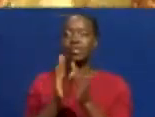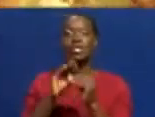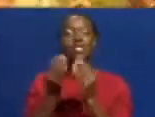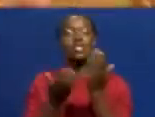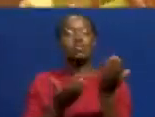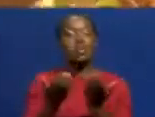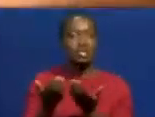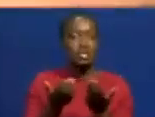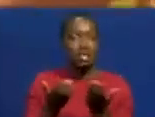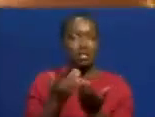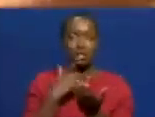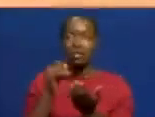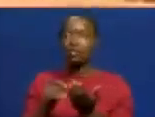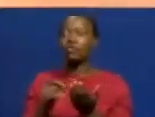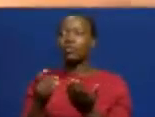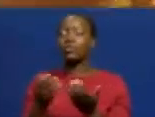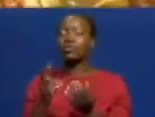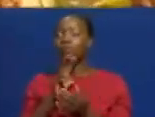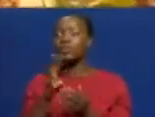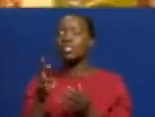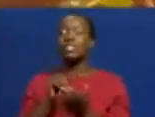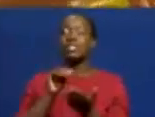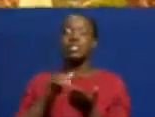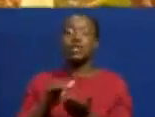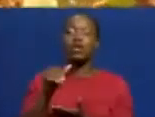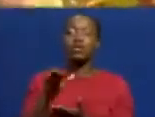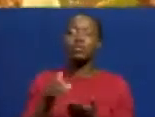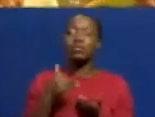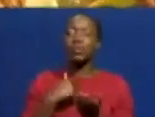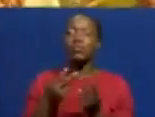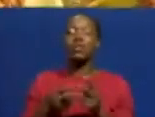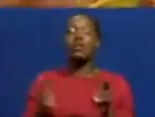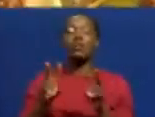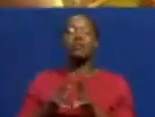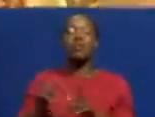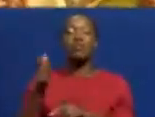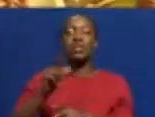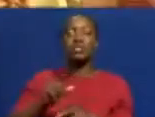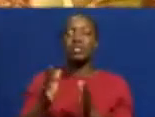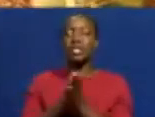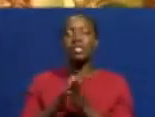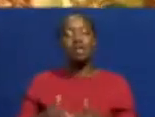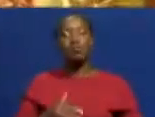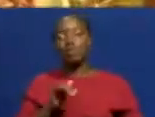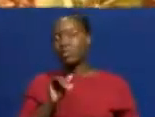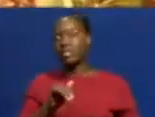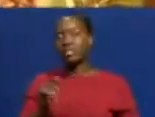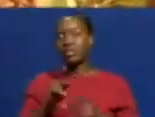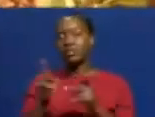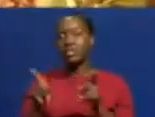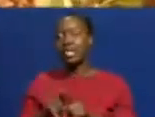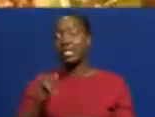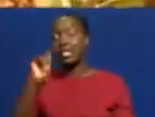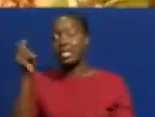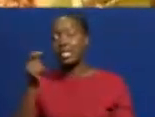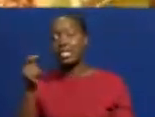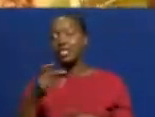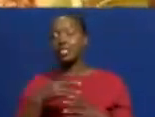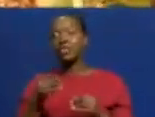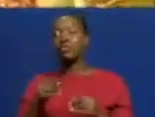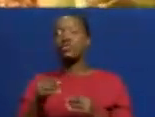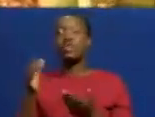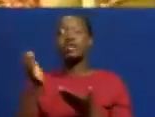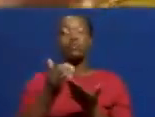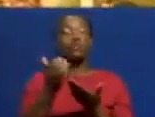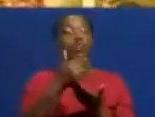business. So we need to see these crops having value addition. And I'm glad that in places like Kenya, if you go to the